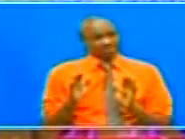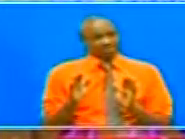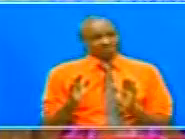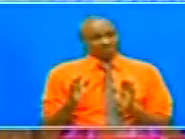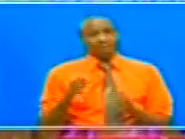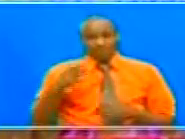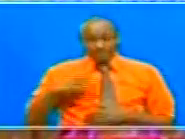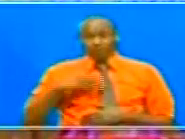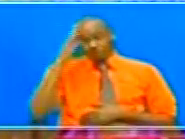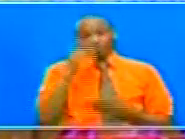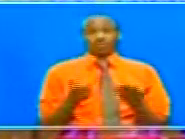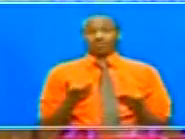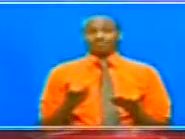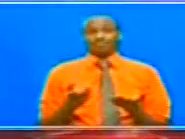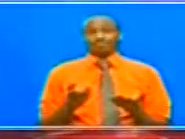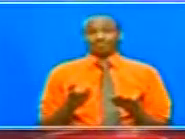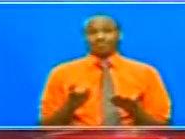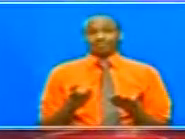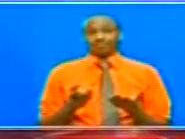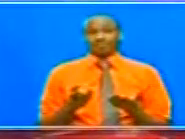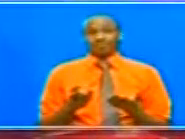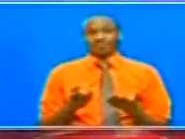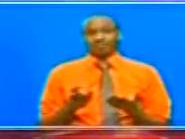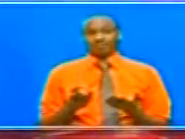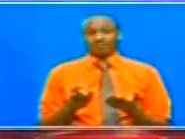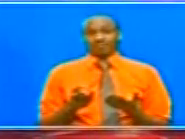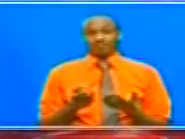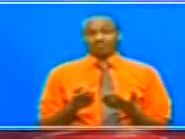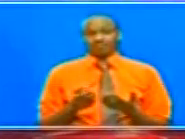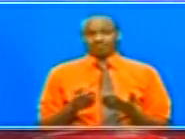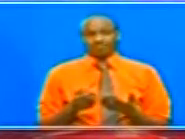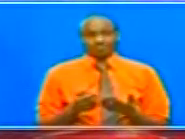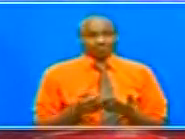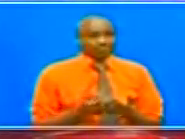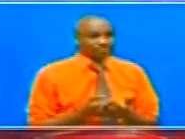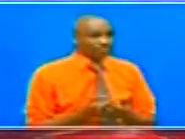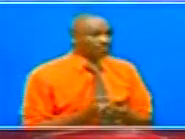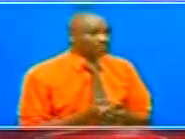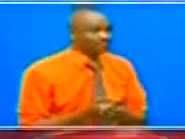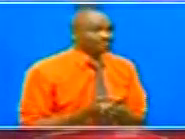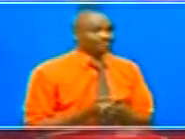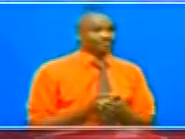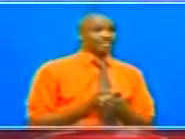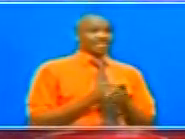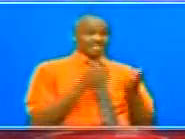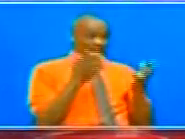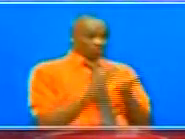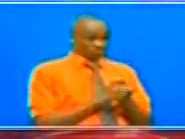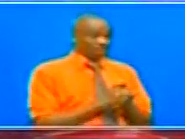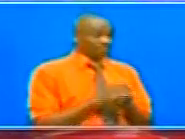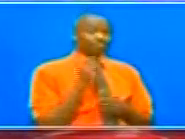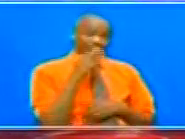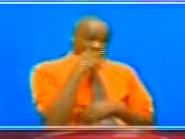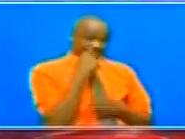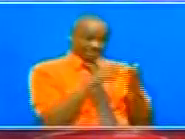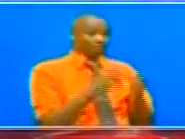and people don't acknowledge it. Okay. I don't know why. And before you finish. Yes. I've just come back from Mandera this afternoon. Correct. We were 2 days in Garissa, 2 days